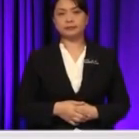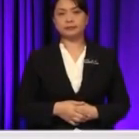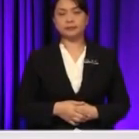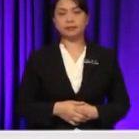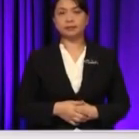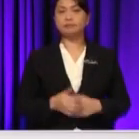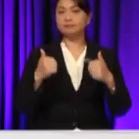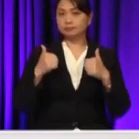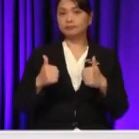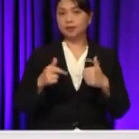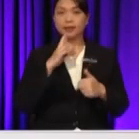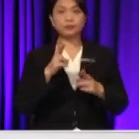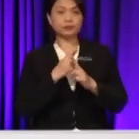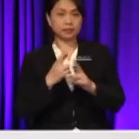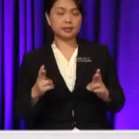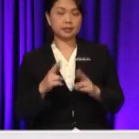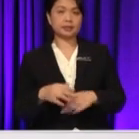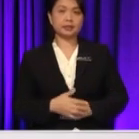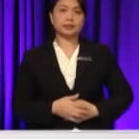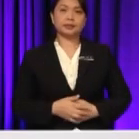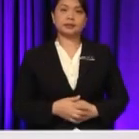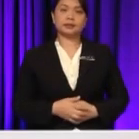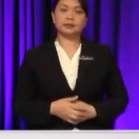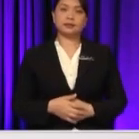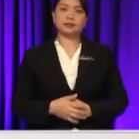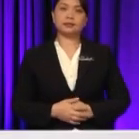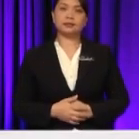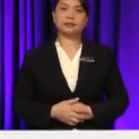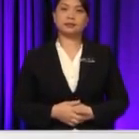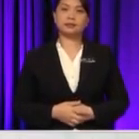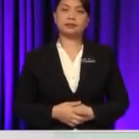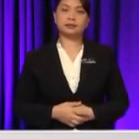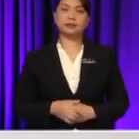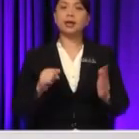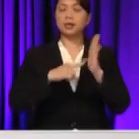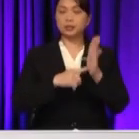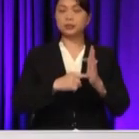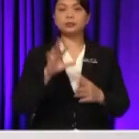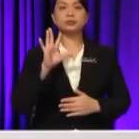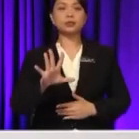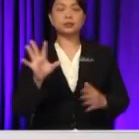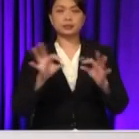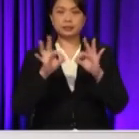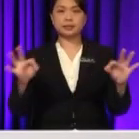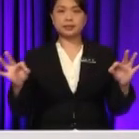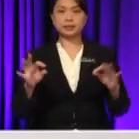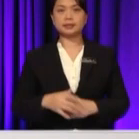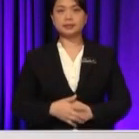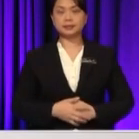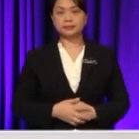thumbs up. Okay, if you are ready, you can pop up your sentence. Show it to the viewers at home.